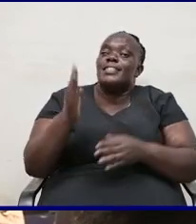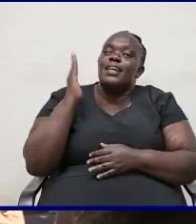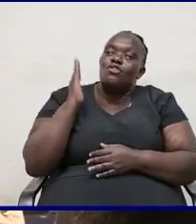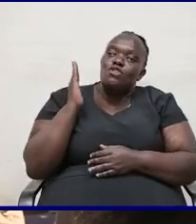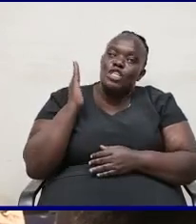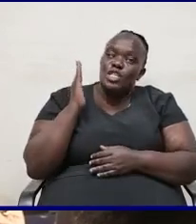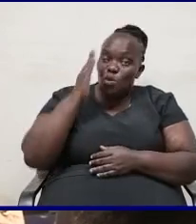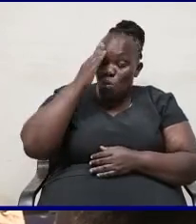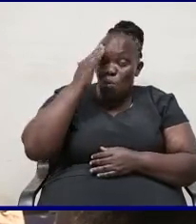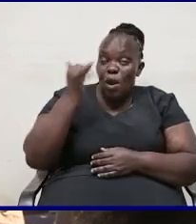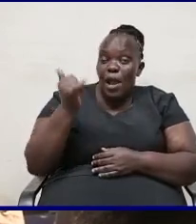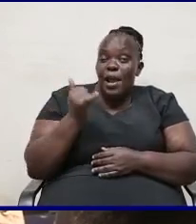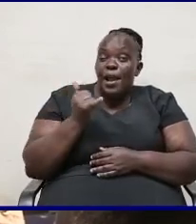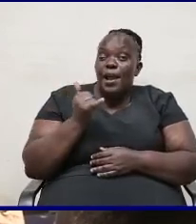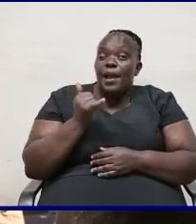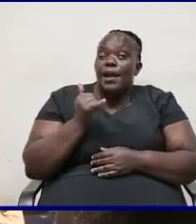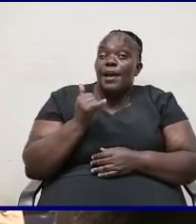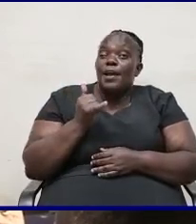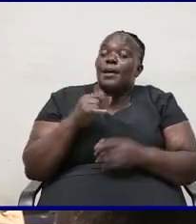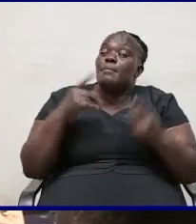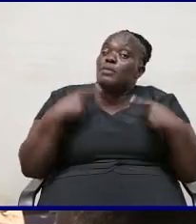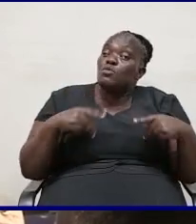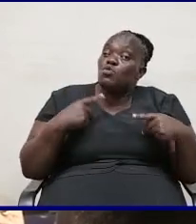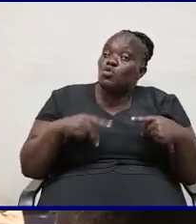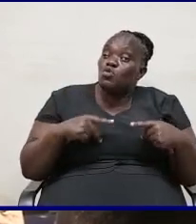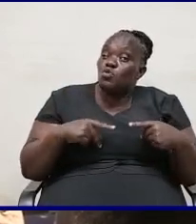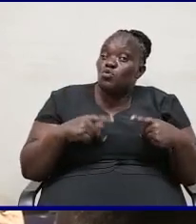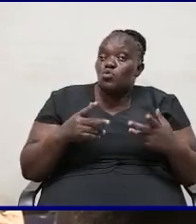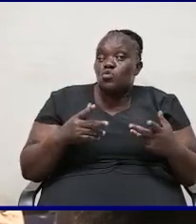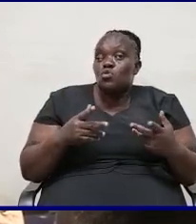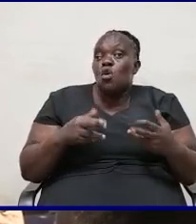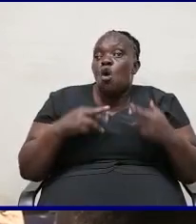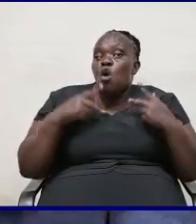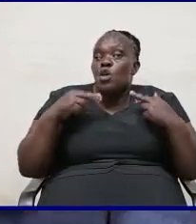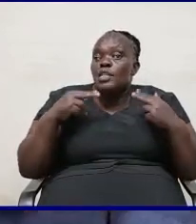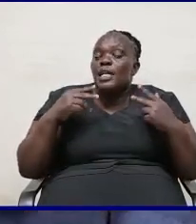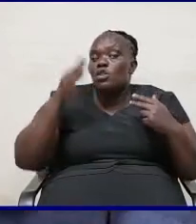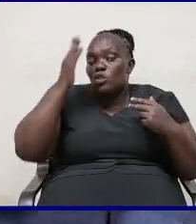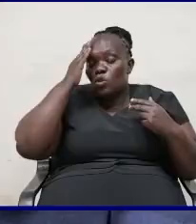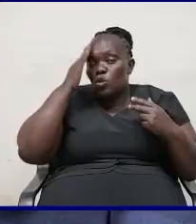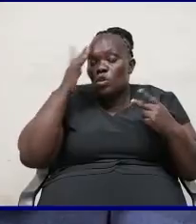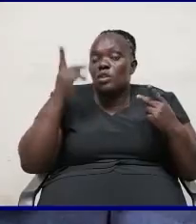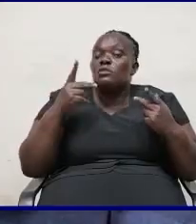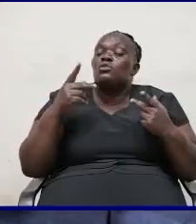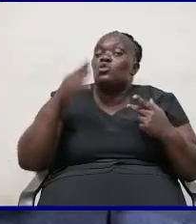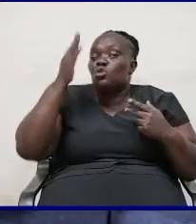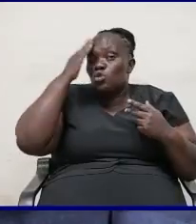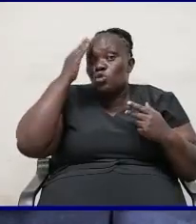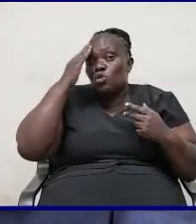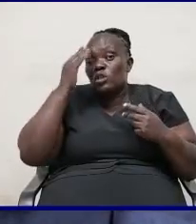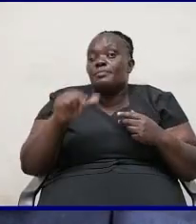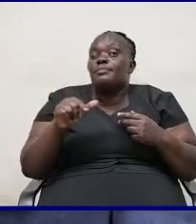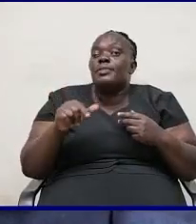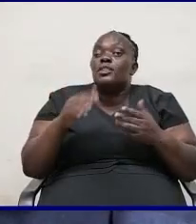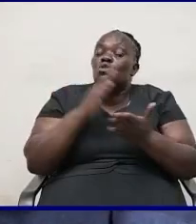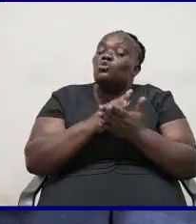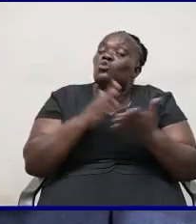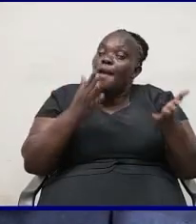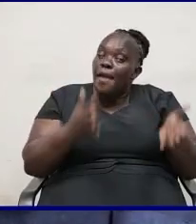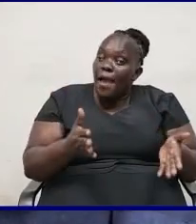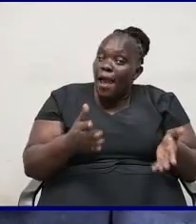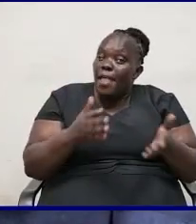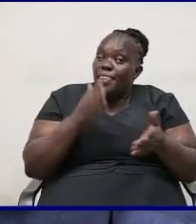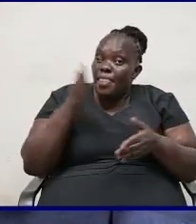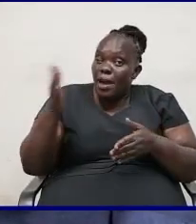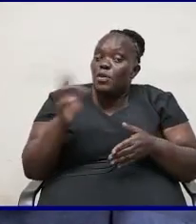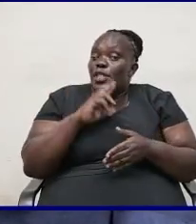security because the people, the hotels will be known, or those facilities will be known that they are here,